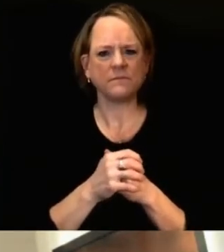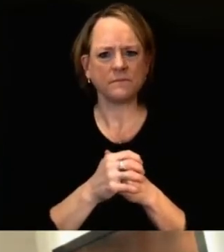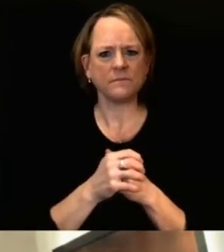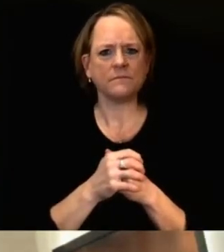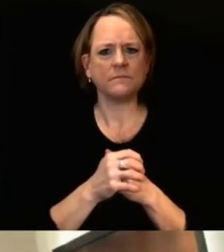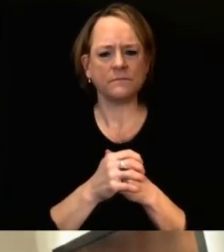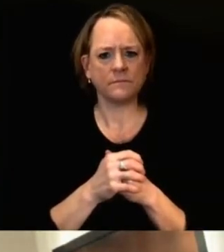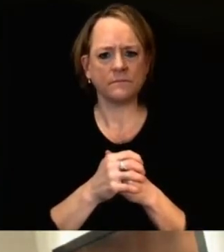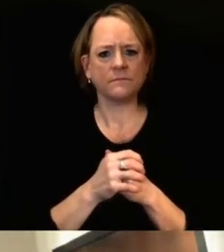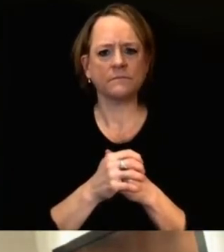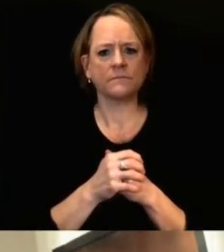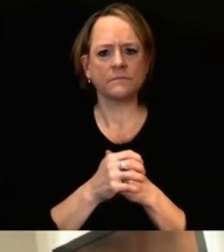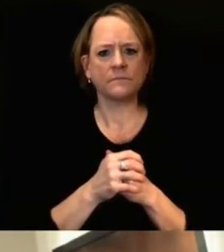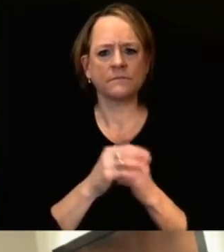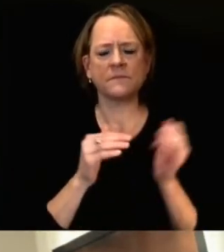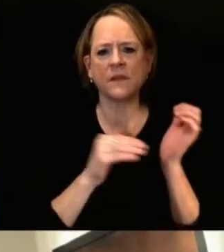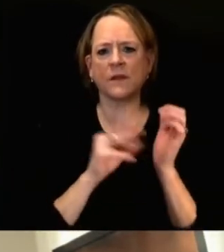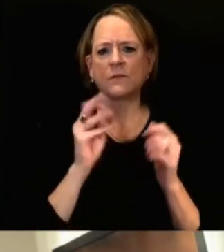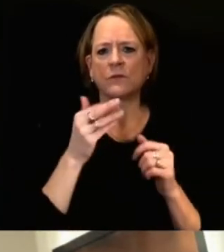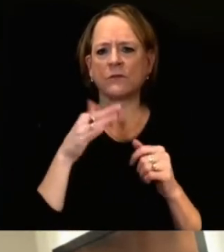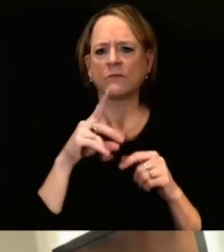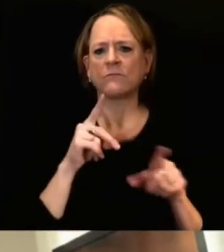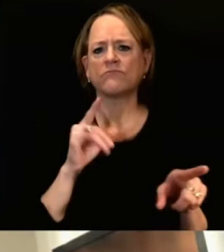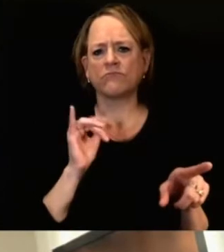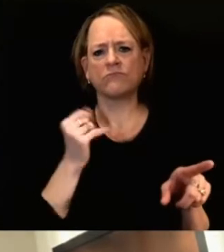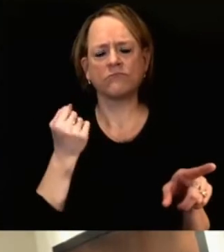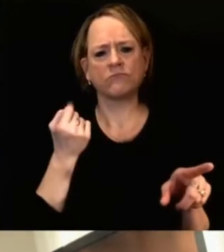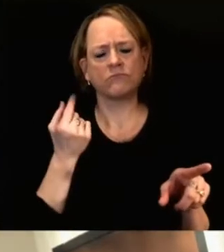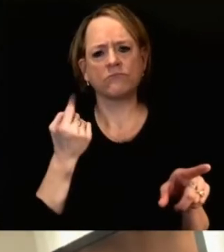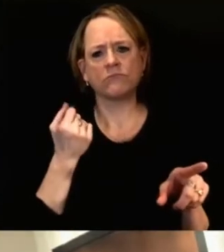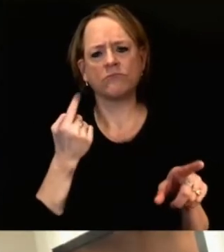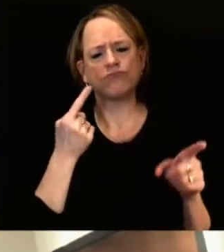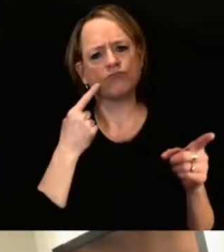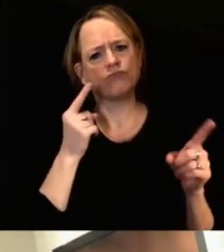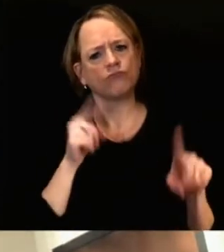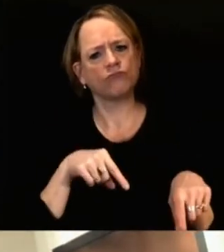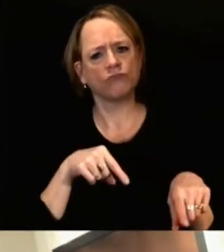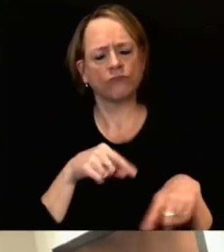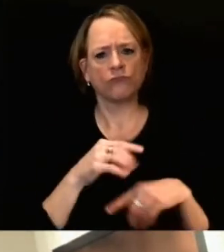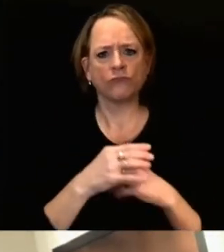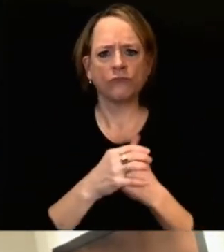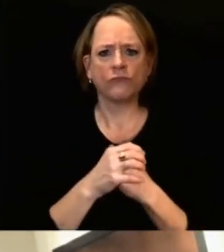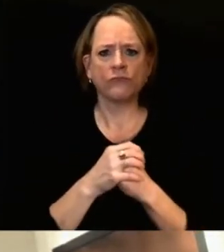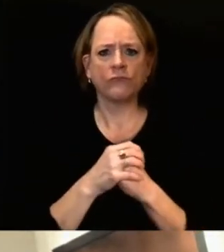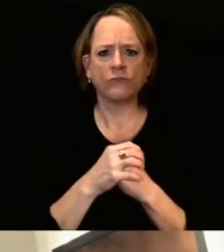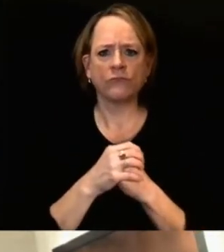to our community, our state, for vaccines are to prevent